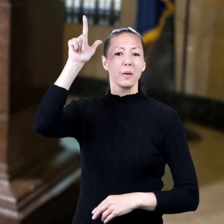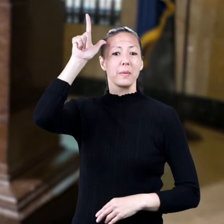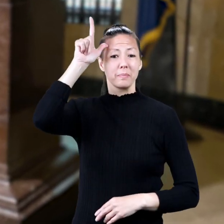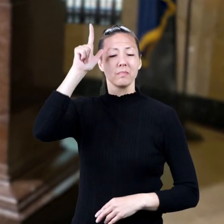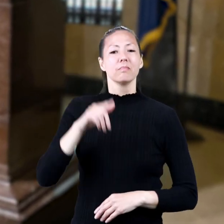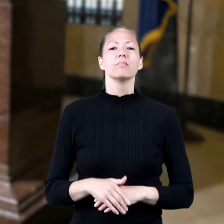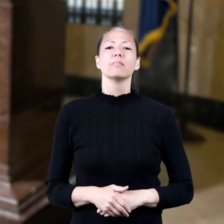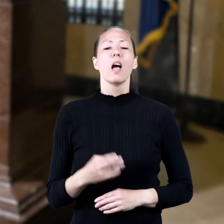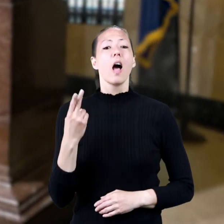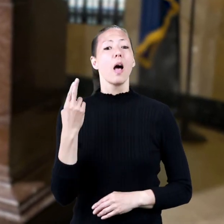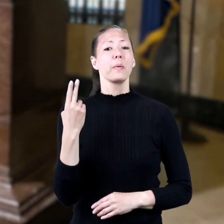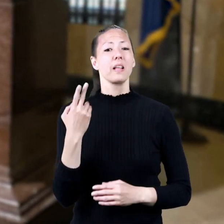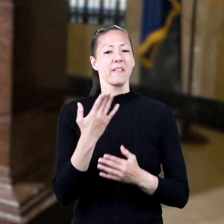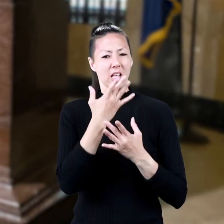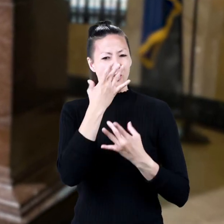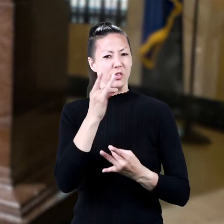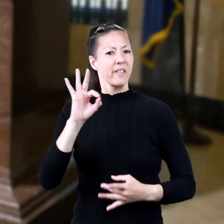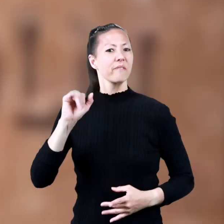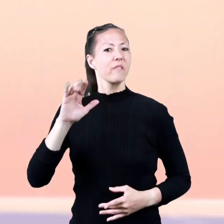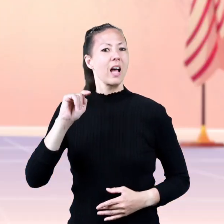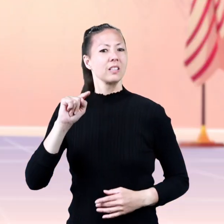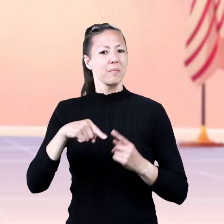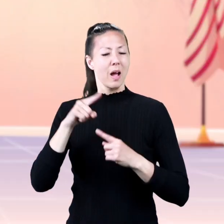about President Abraham Lincoln.